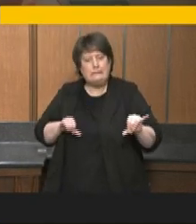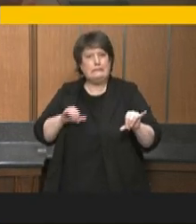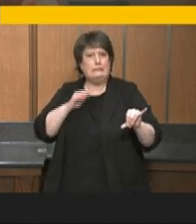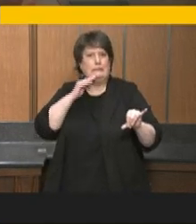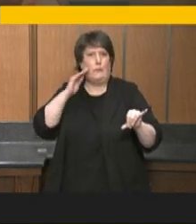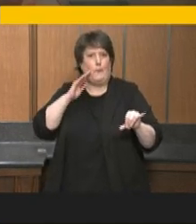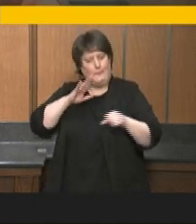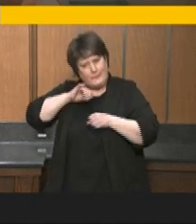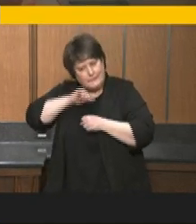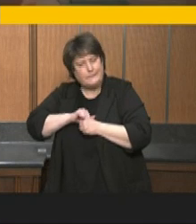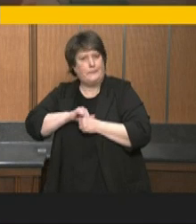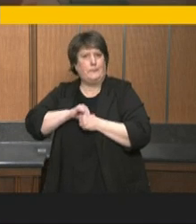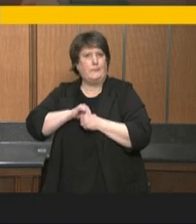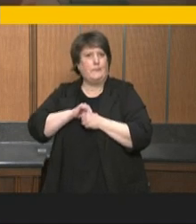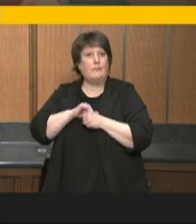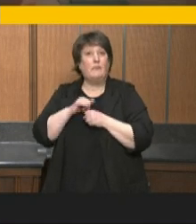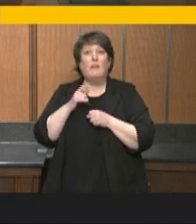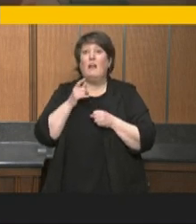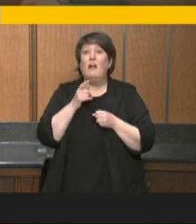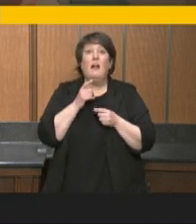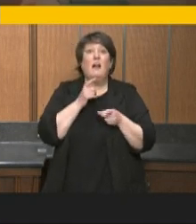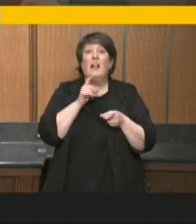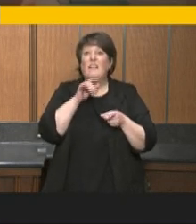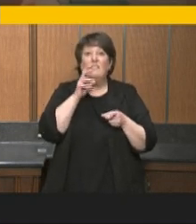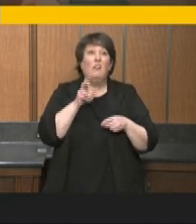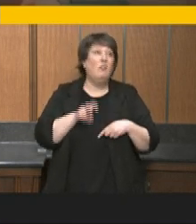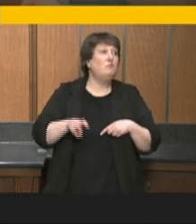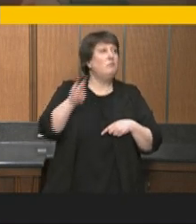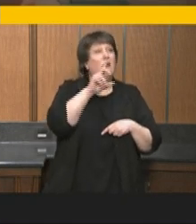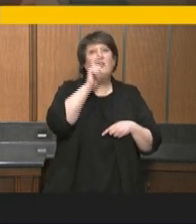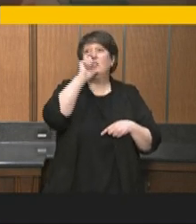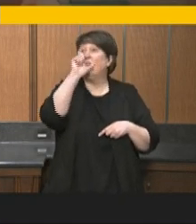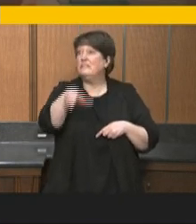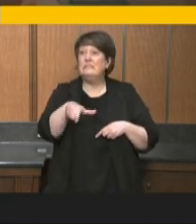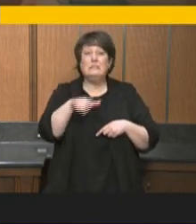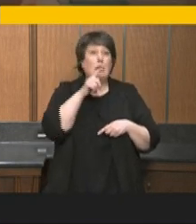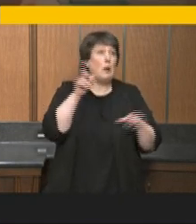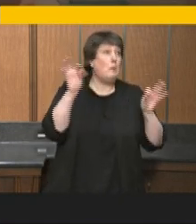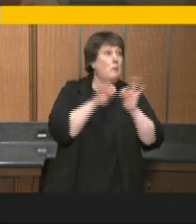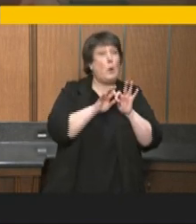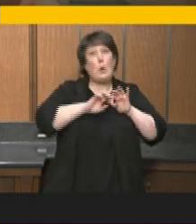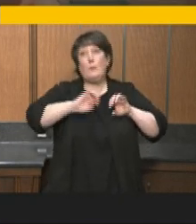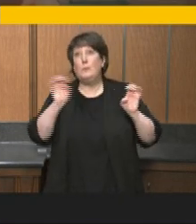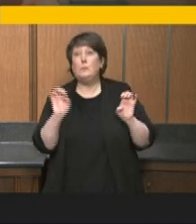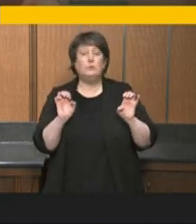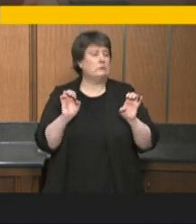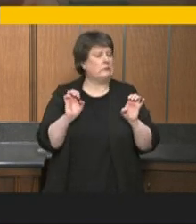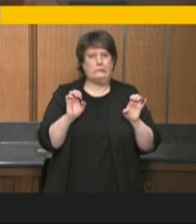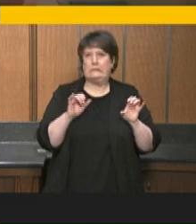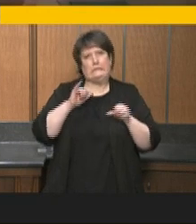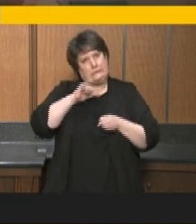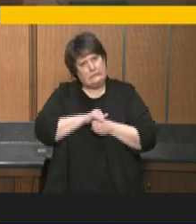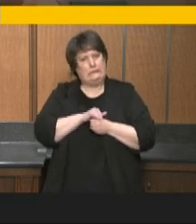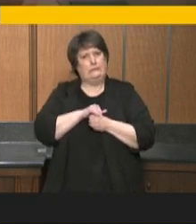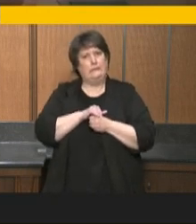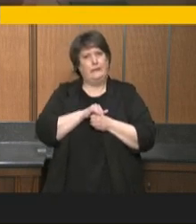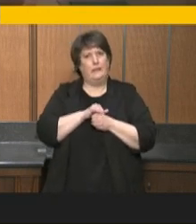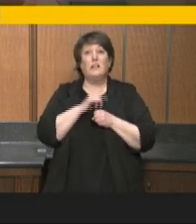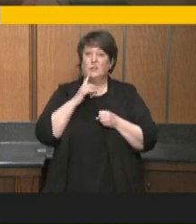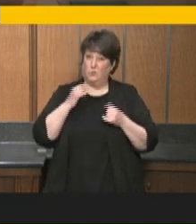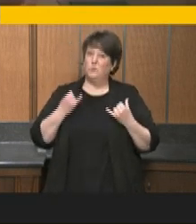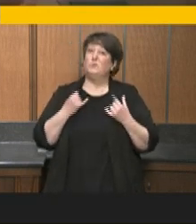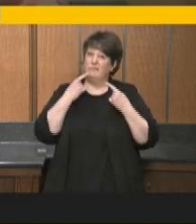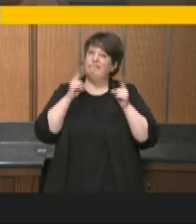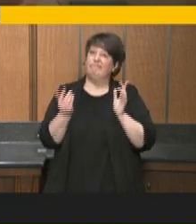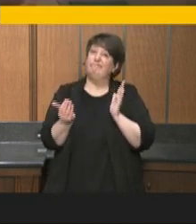engage in unnecessary and non-essential travel. And we believe that today's announcement is a crucial step in our efforts to keep